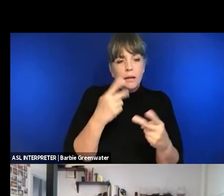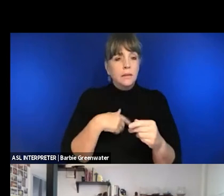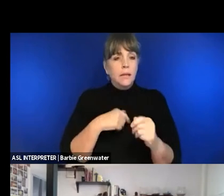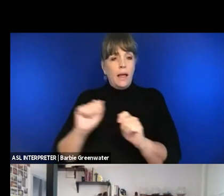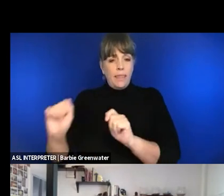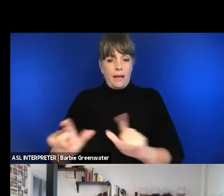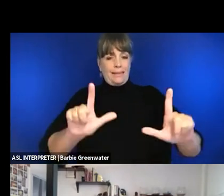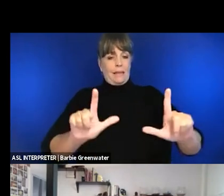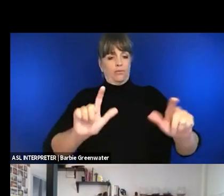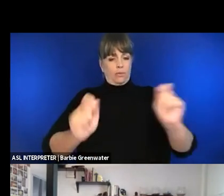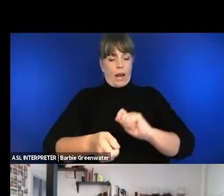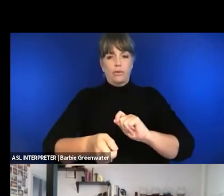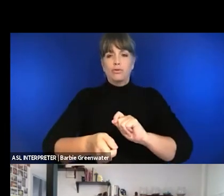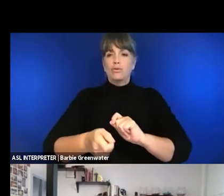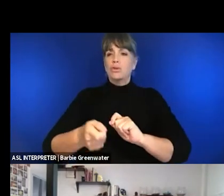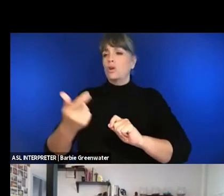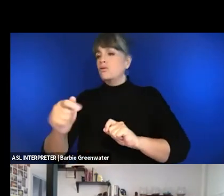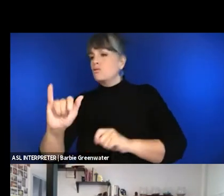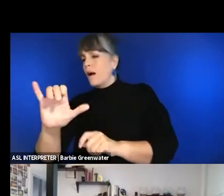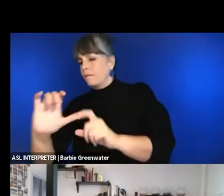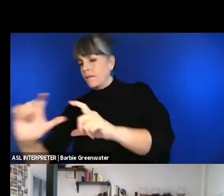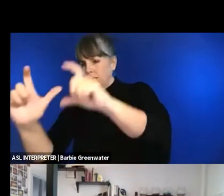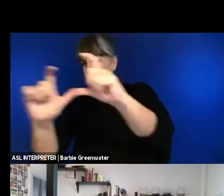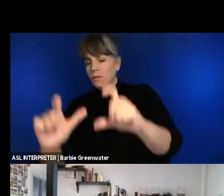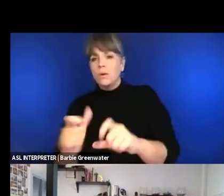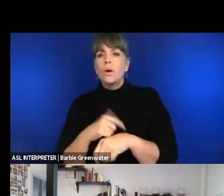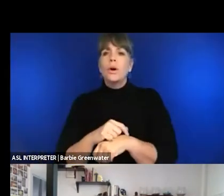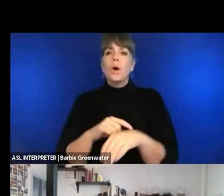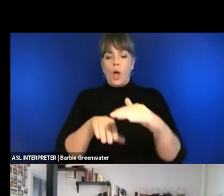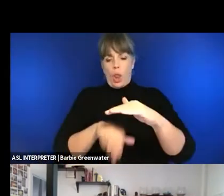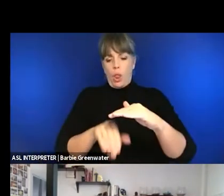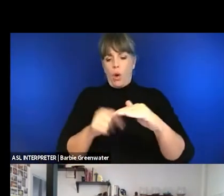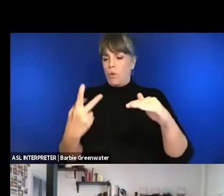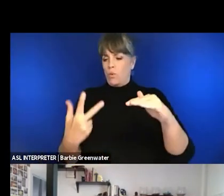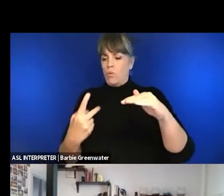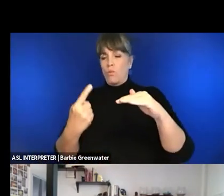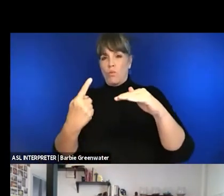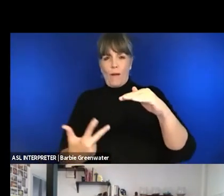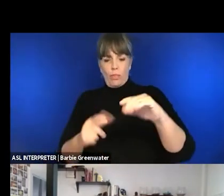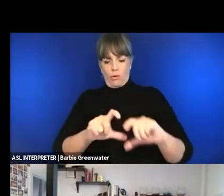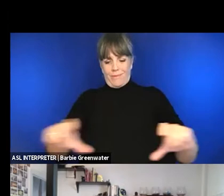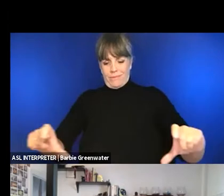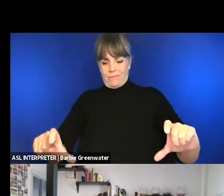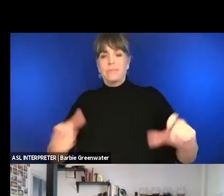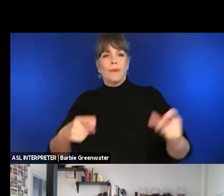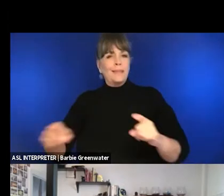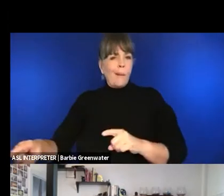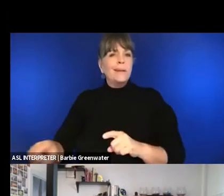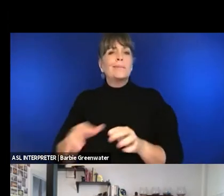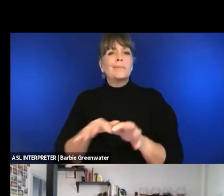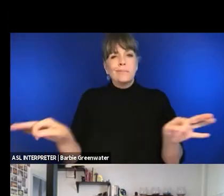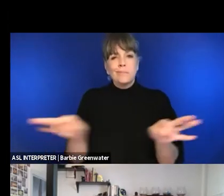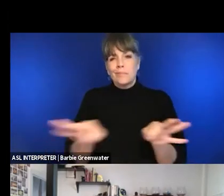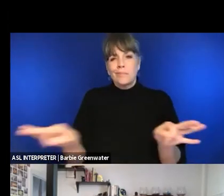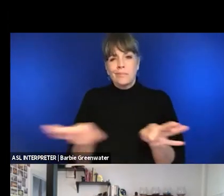graphics, lower thirds, just all the key visual elements of the program. And